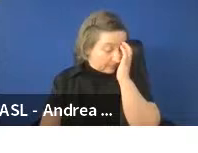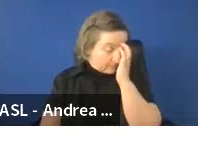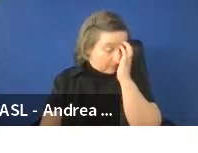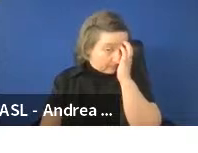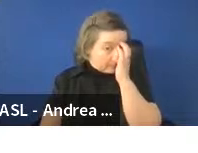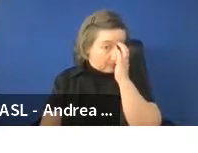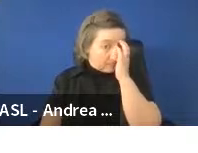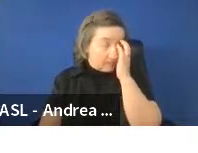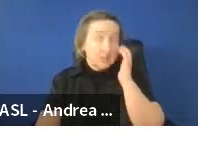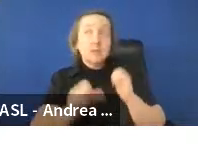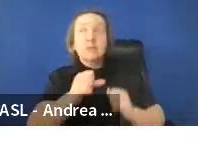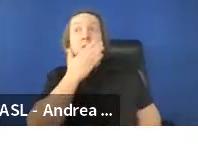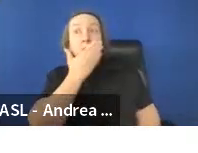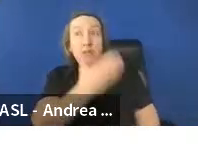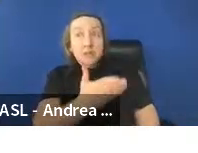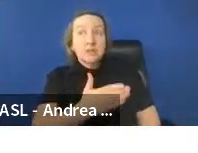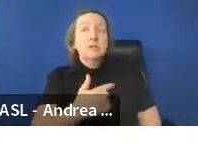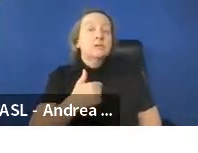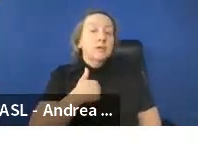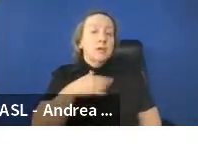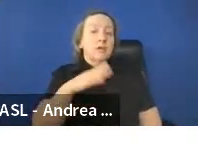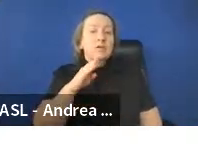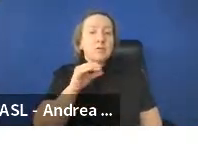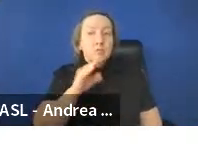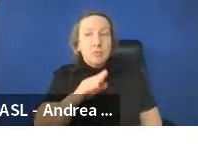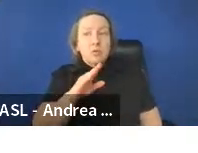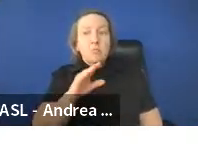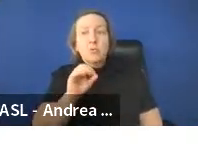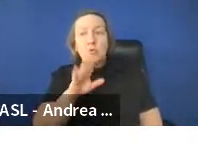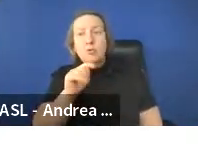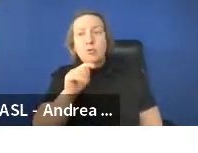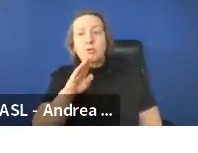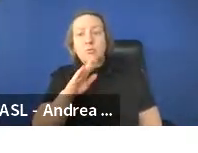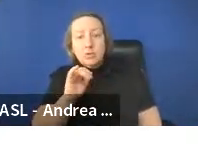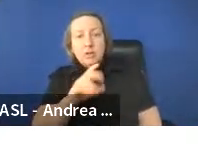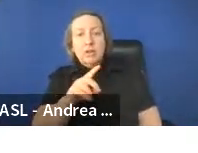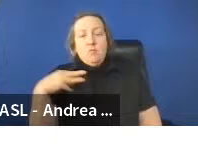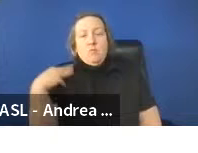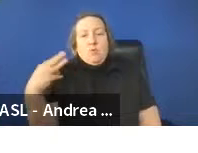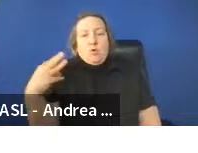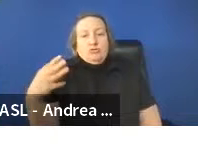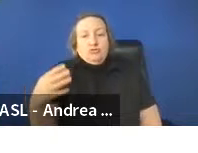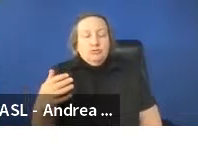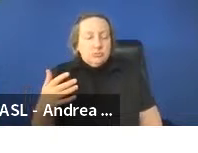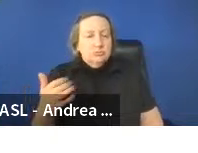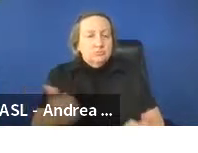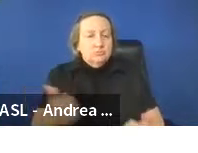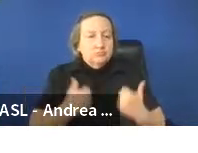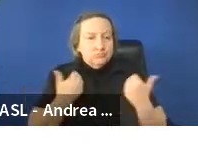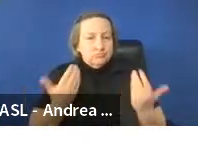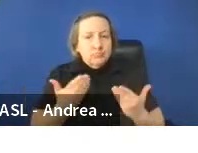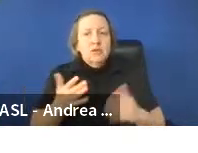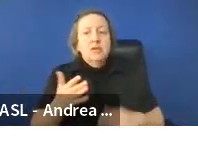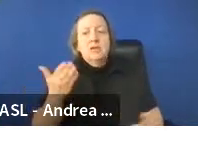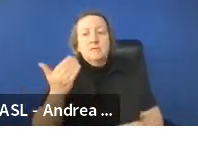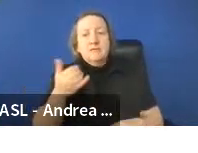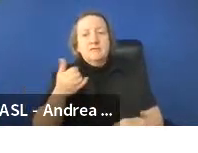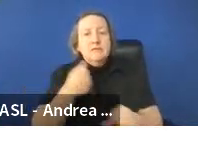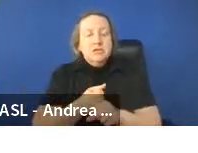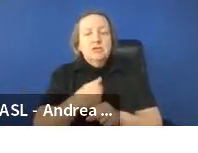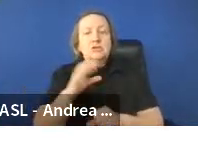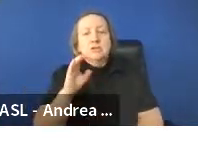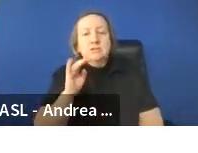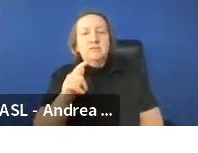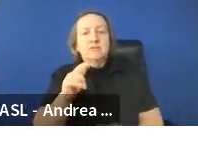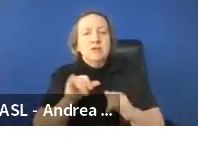Yes, thank you. I'm Bob Ortblad, a Washington resident and 50 years a civil engineer. I teach the